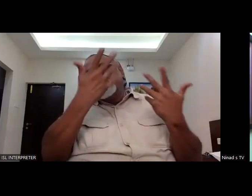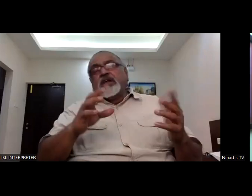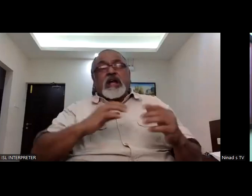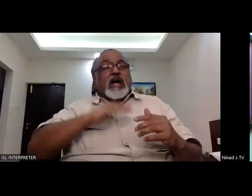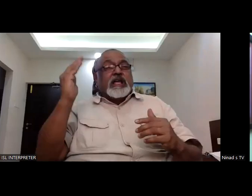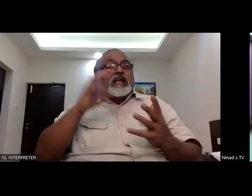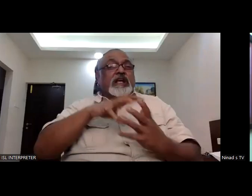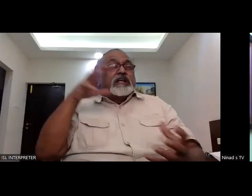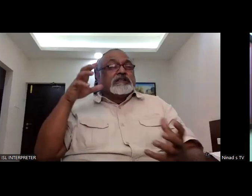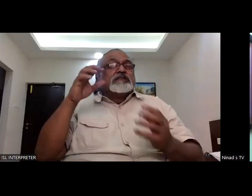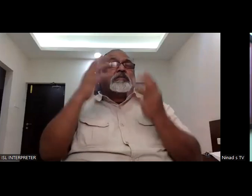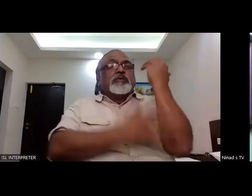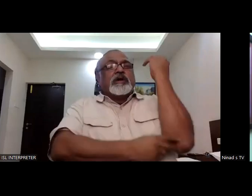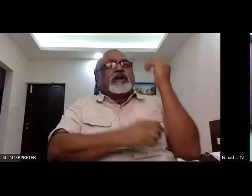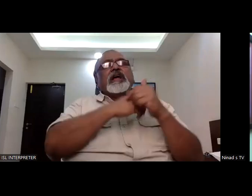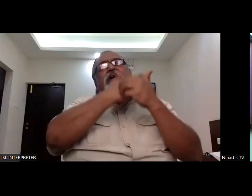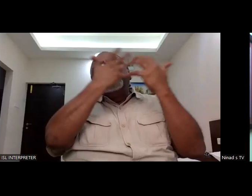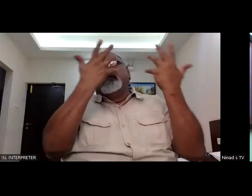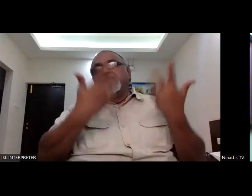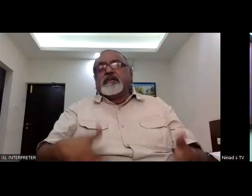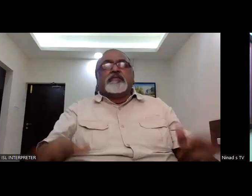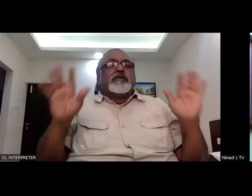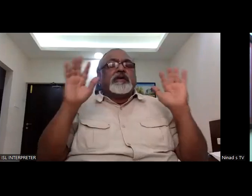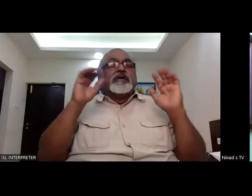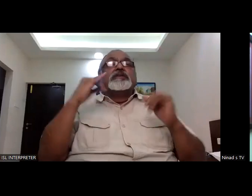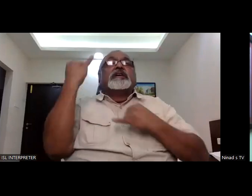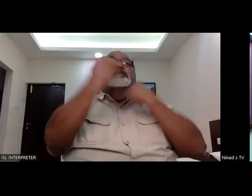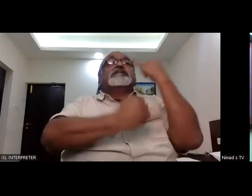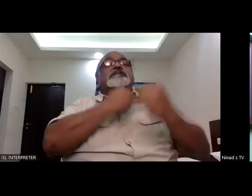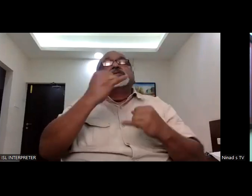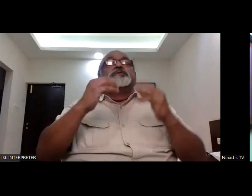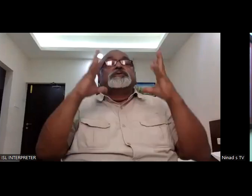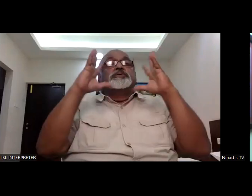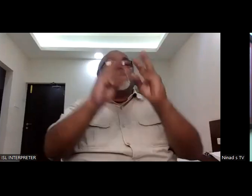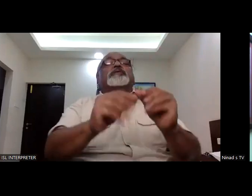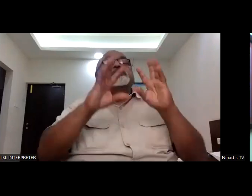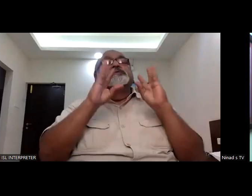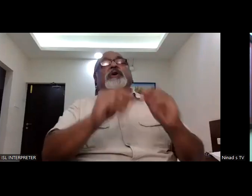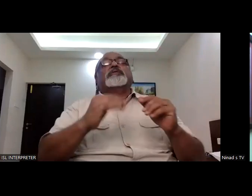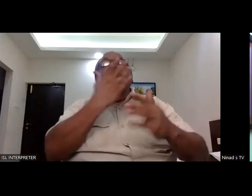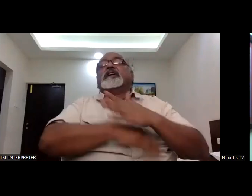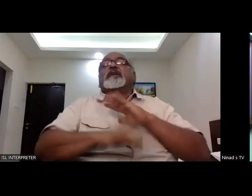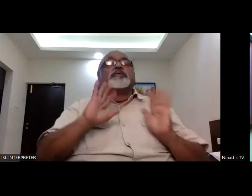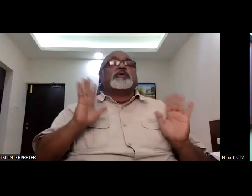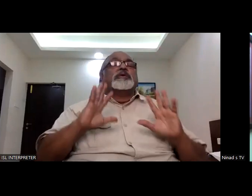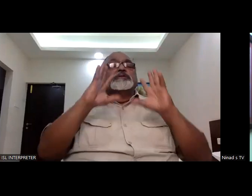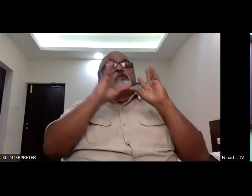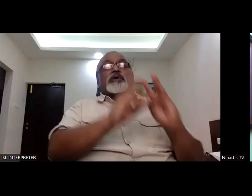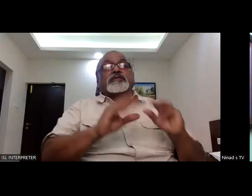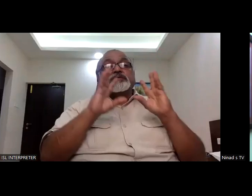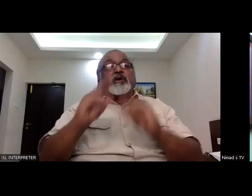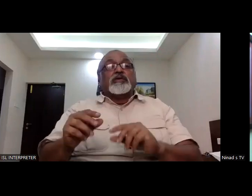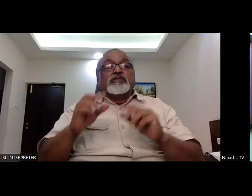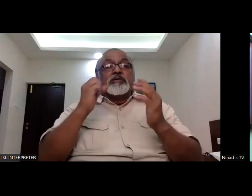classes. They are hunting and curing miracle cure for their child with disability because of the fact that they have